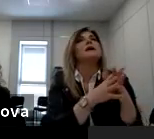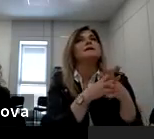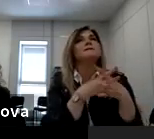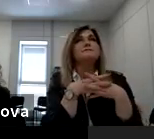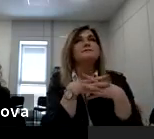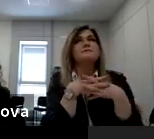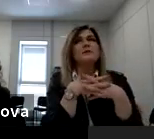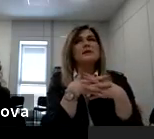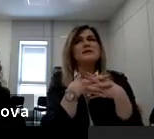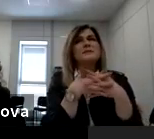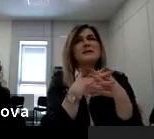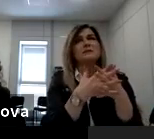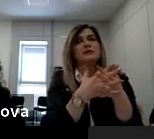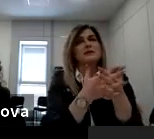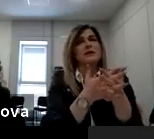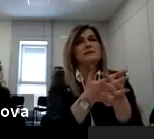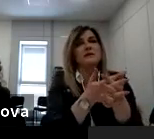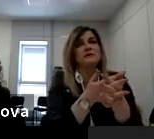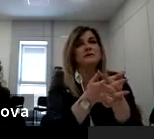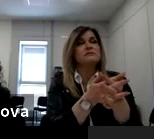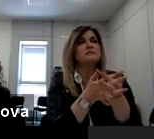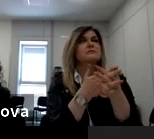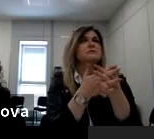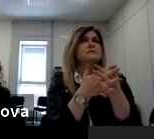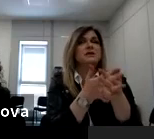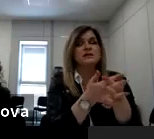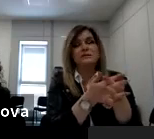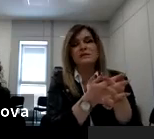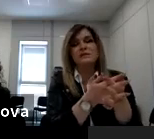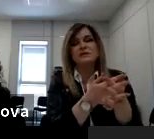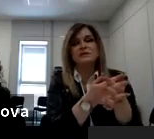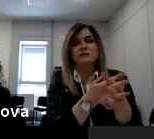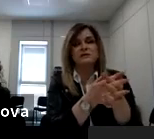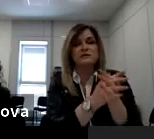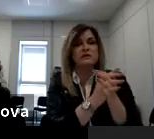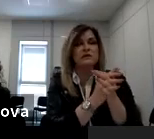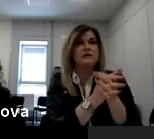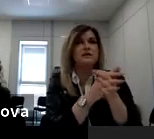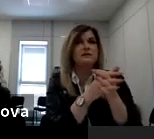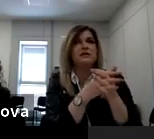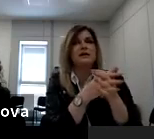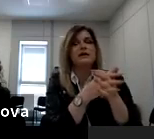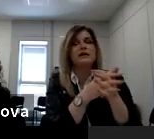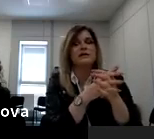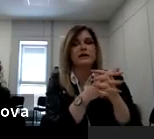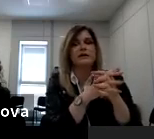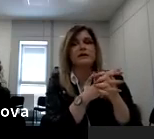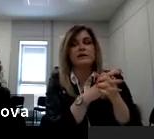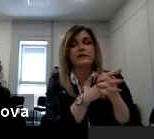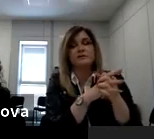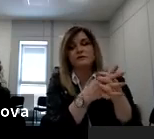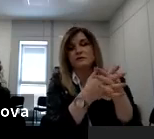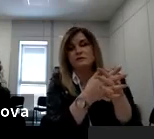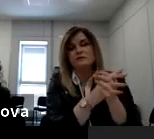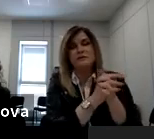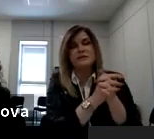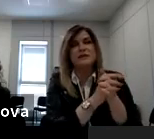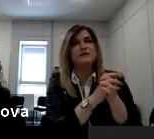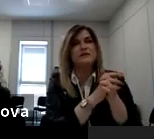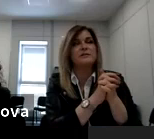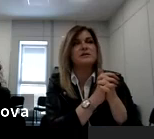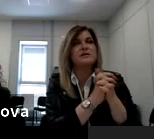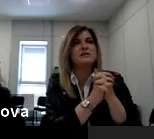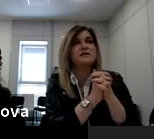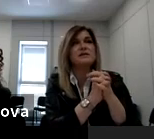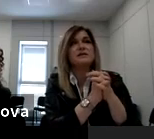effect, yeah. Speaking about IP, it is IP67, so it is a little bit higher than the